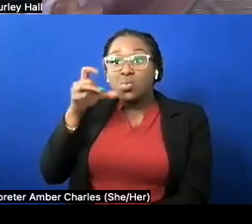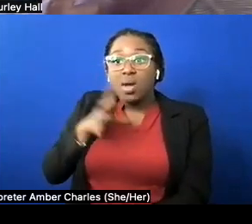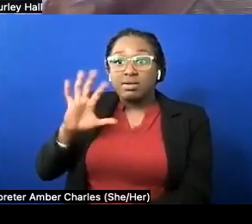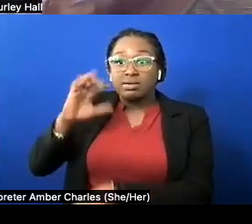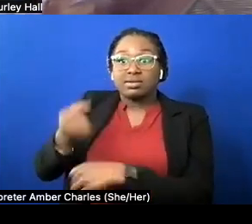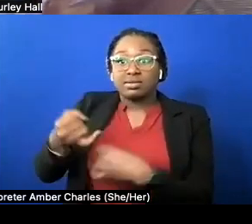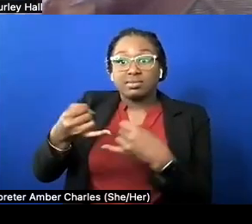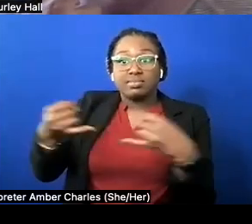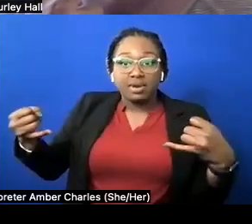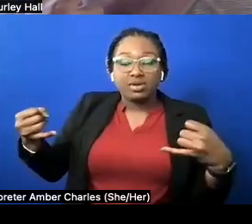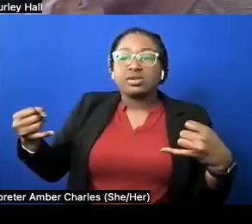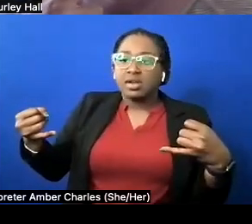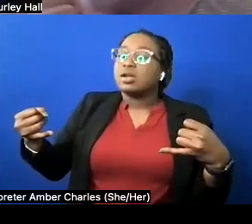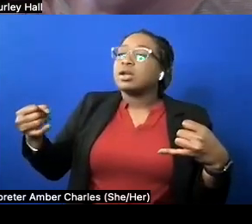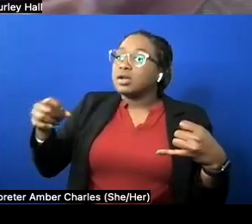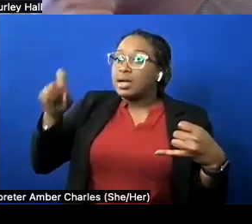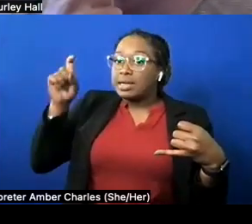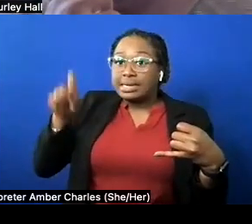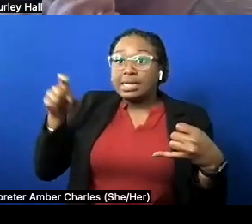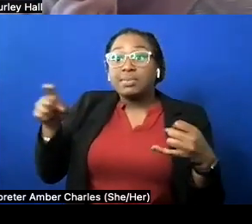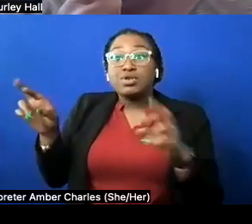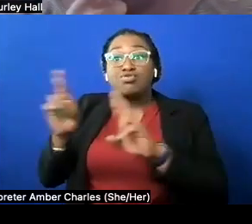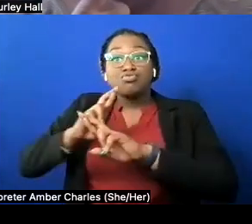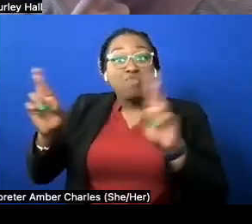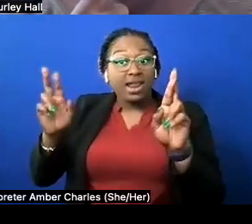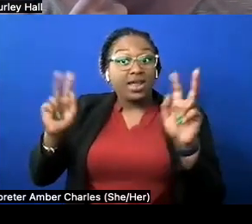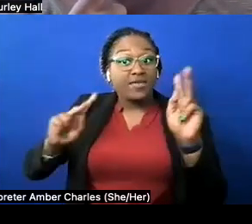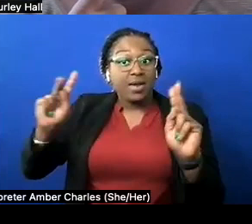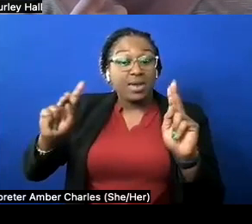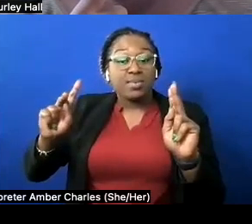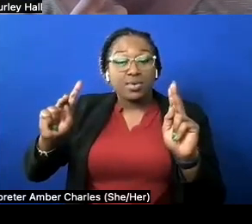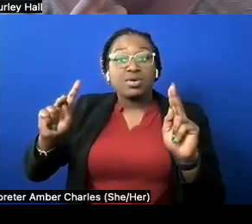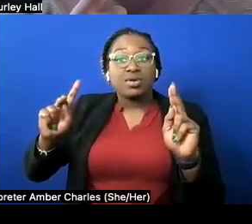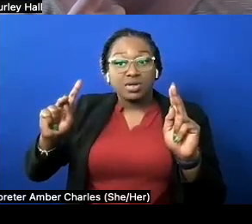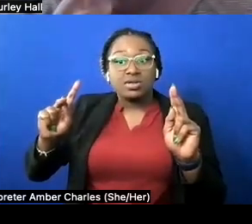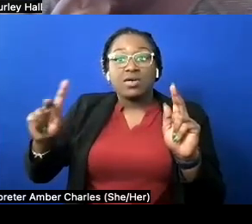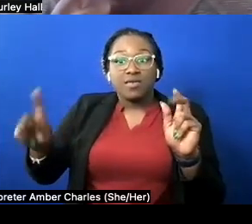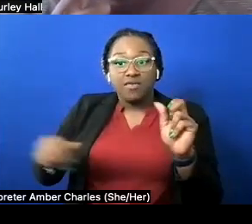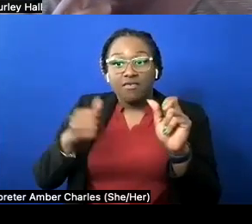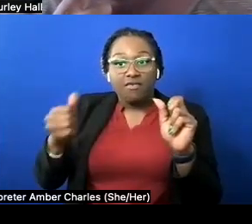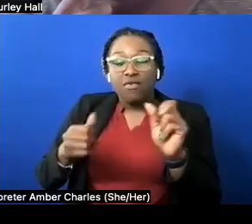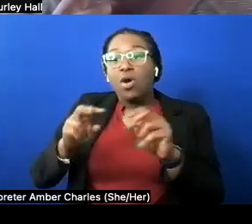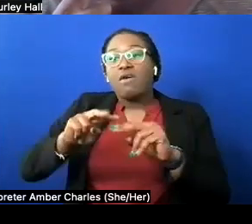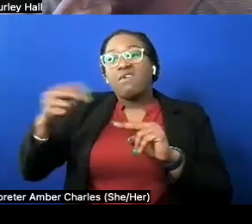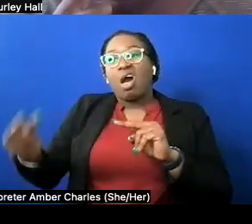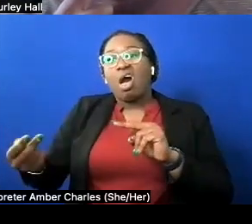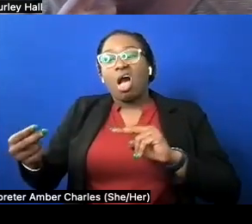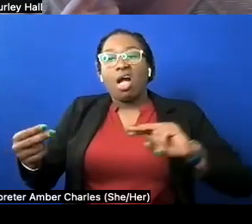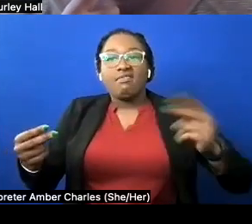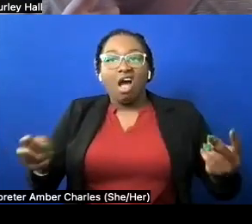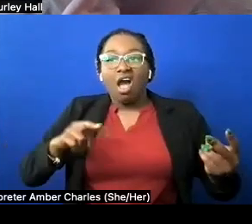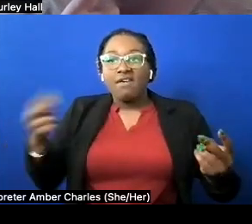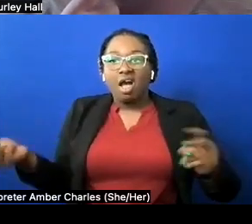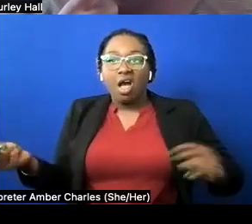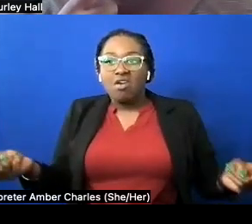boundaries, is be prepared for people to fall off. People are going to fall off. People will take it for free as